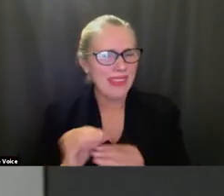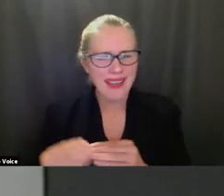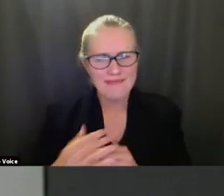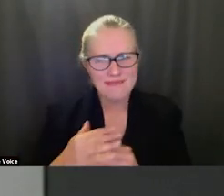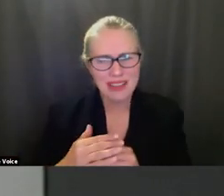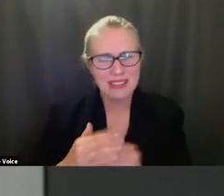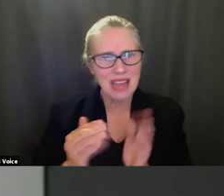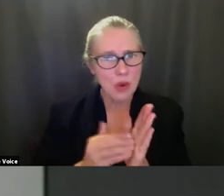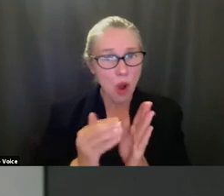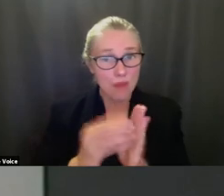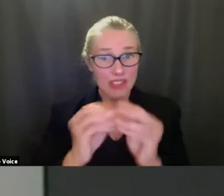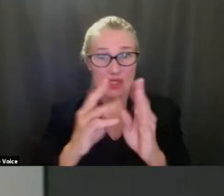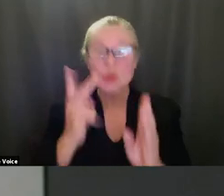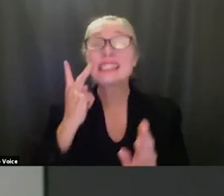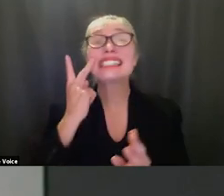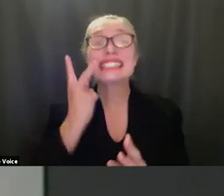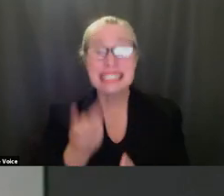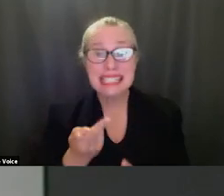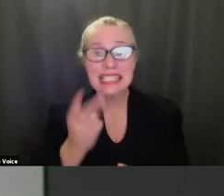see